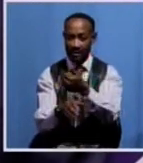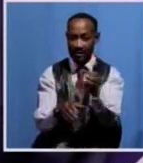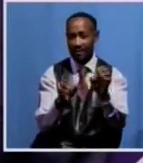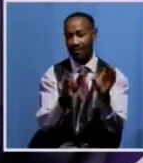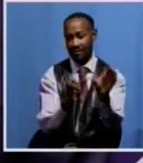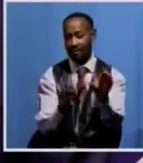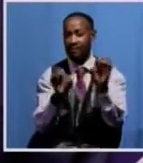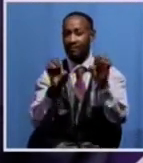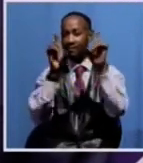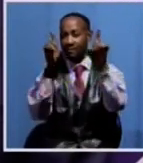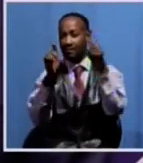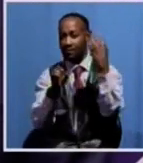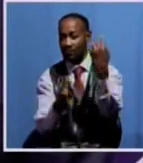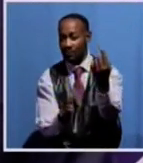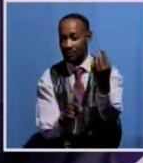education,